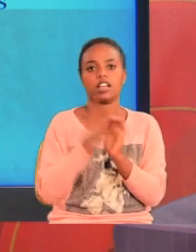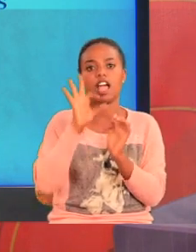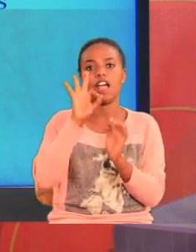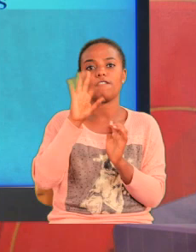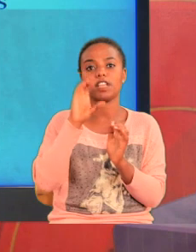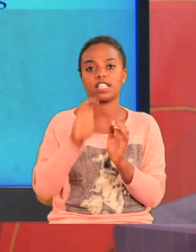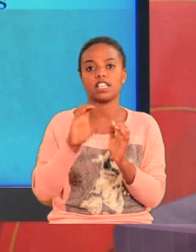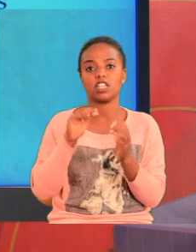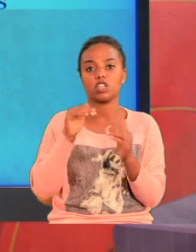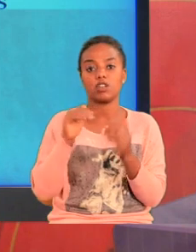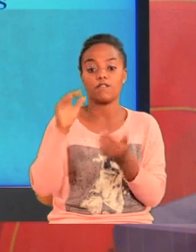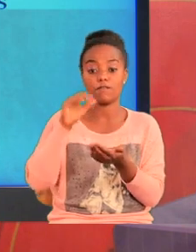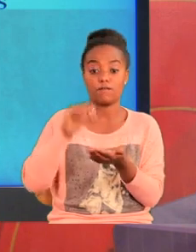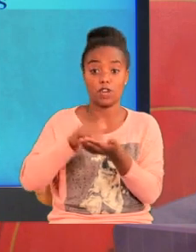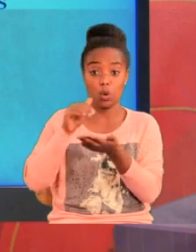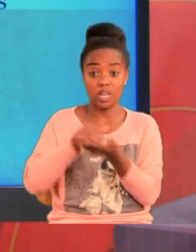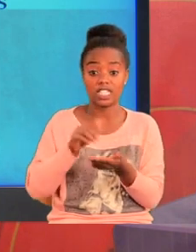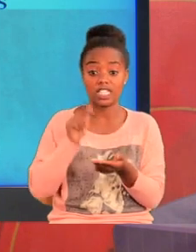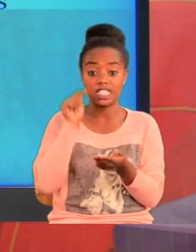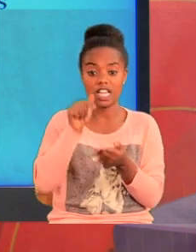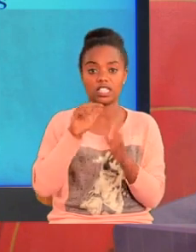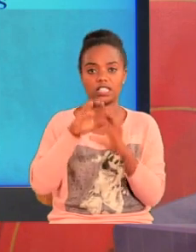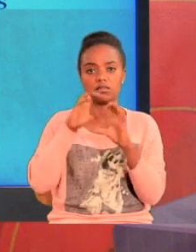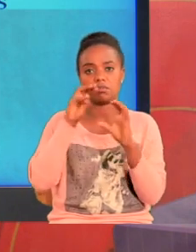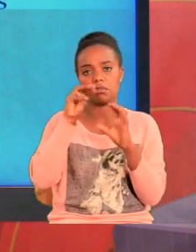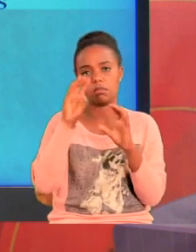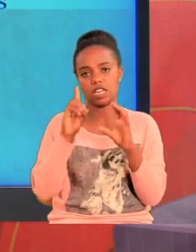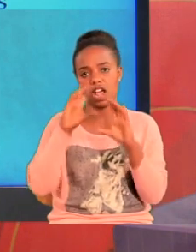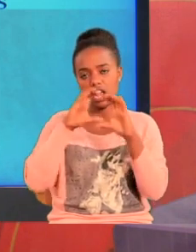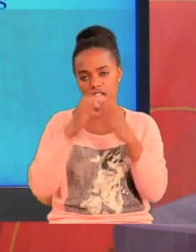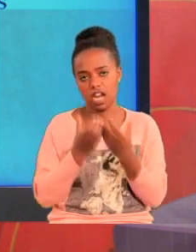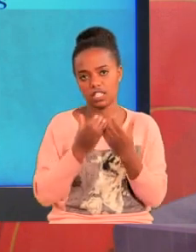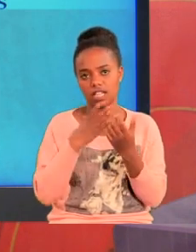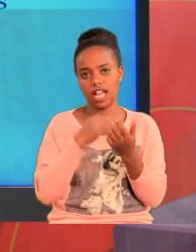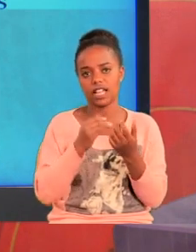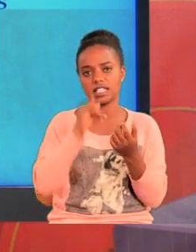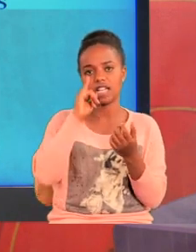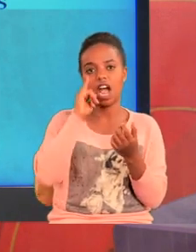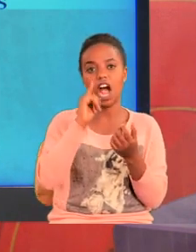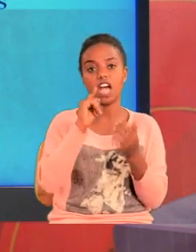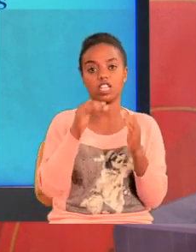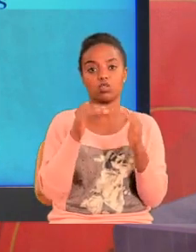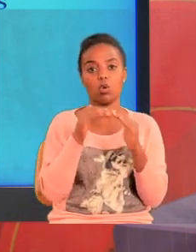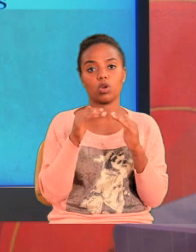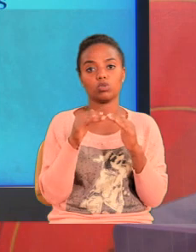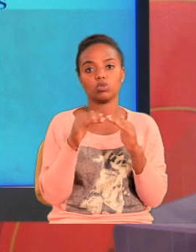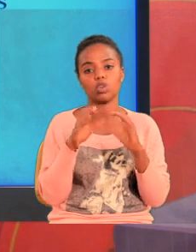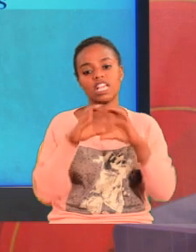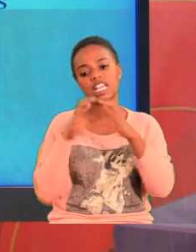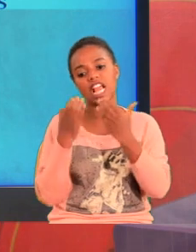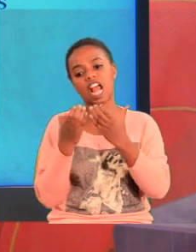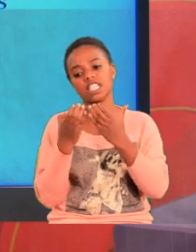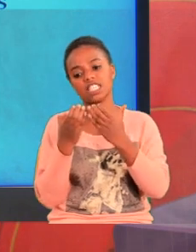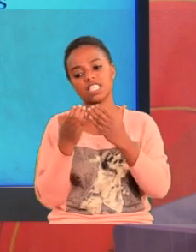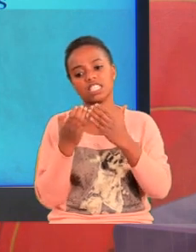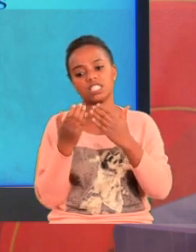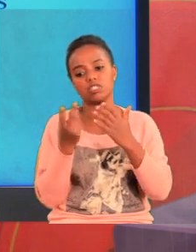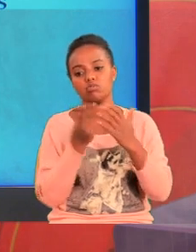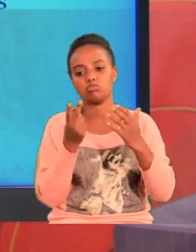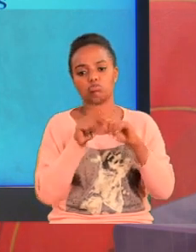FC is the frequency of the median class itself. And I is the size of the class interval.